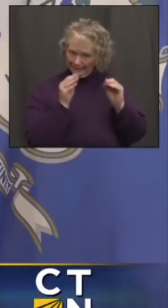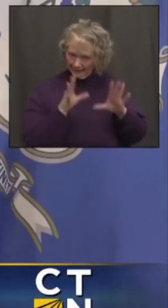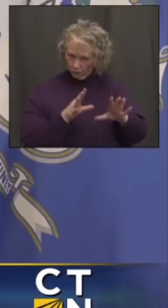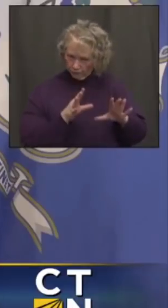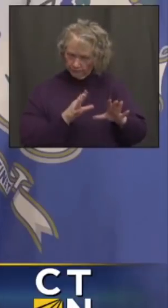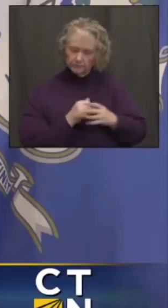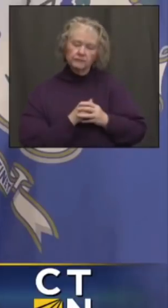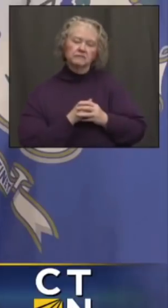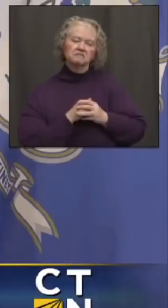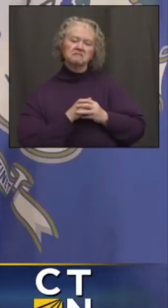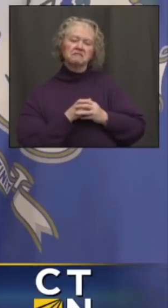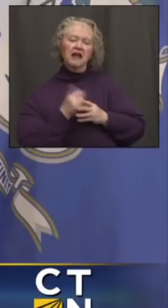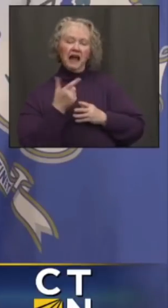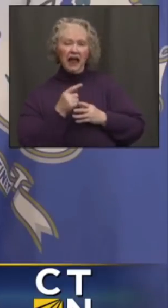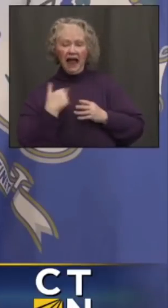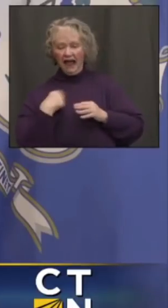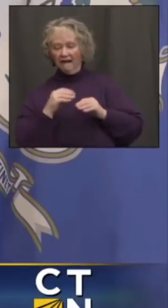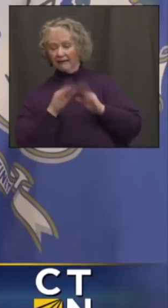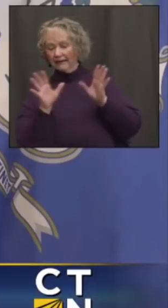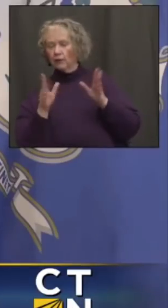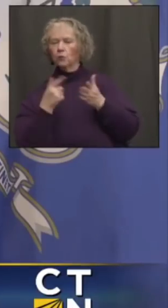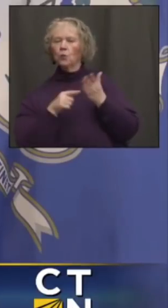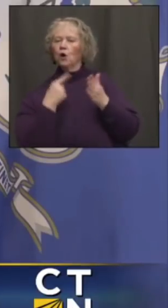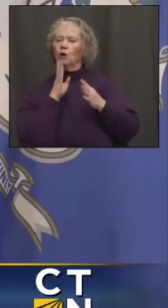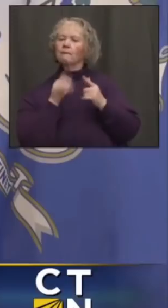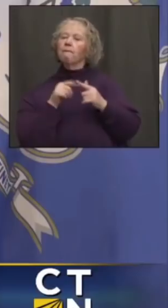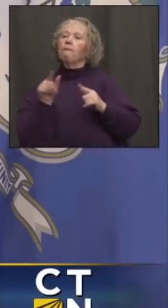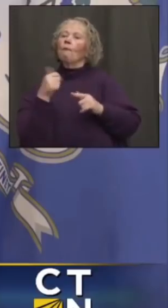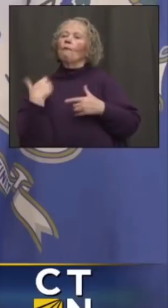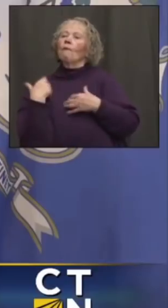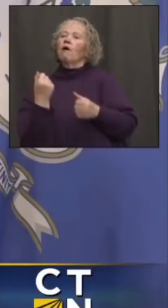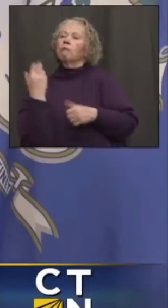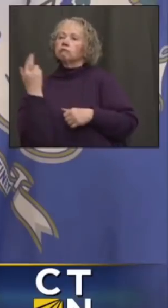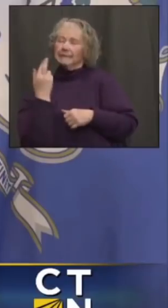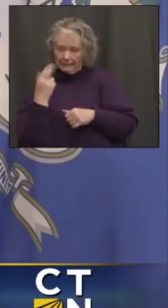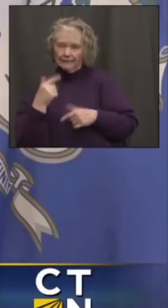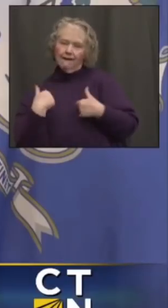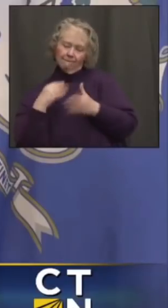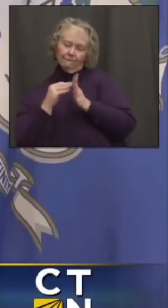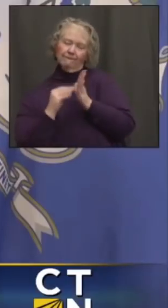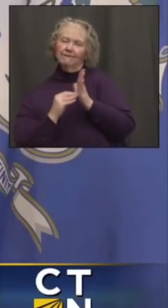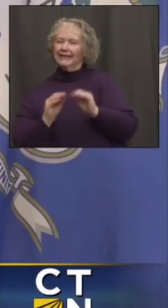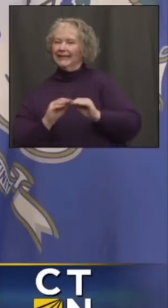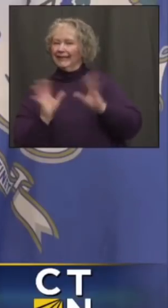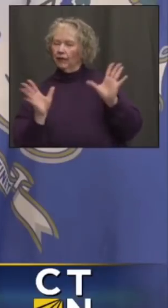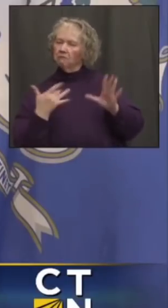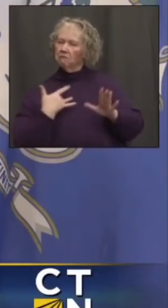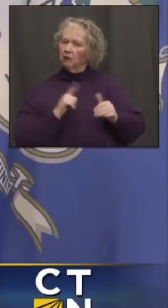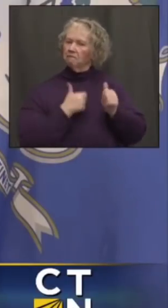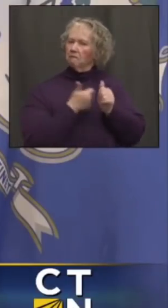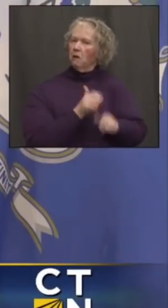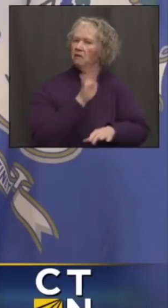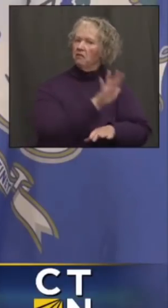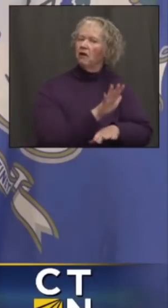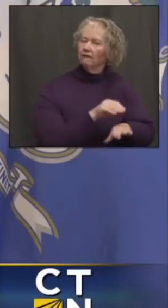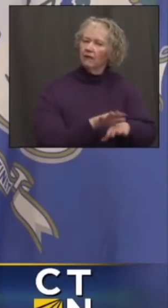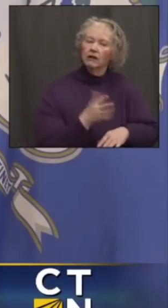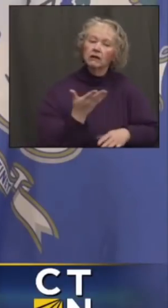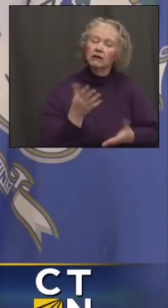start. Fortunately, the Center for Disease Control has come out with a very clear list of those who are deemed as essential workers, which